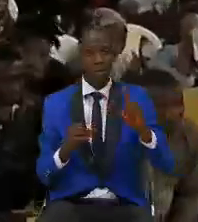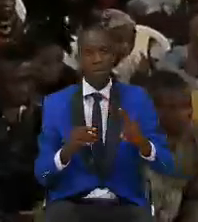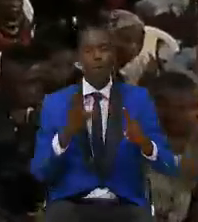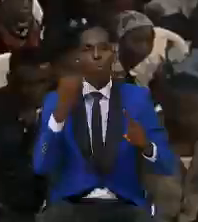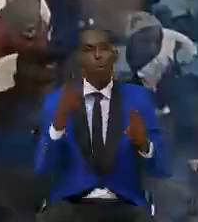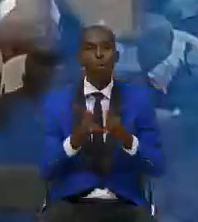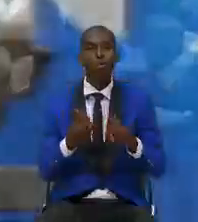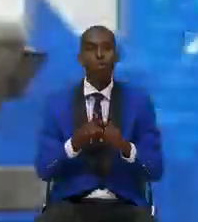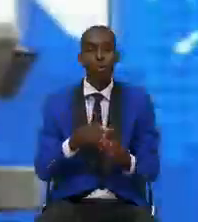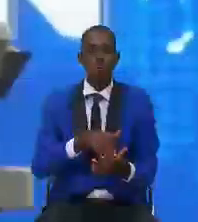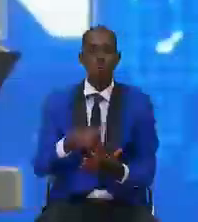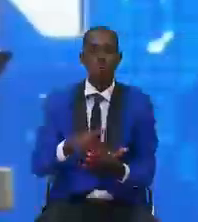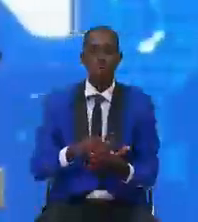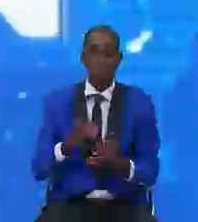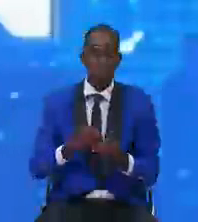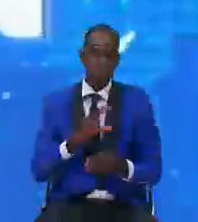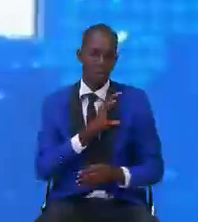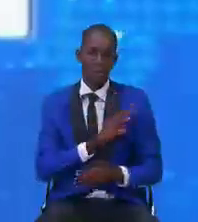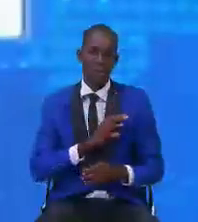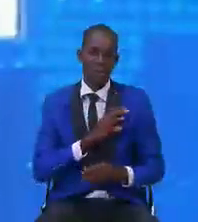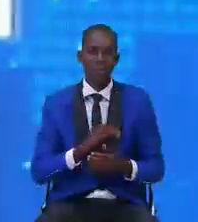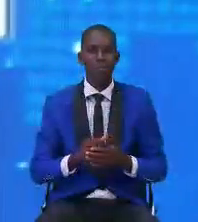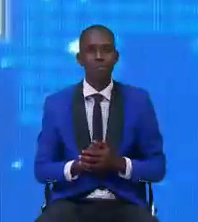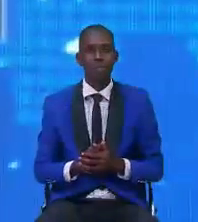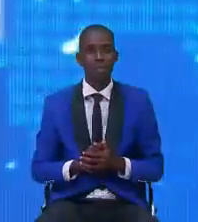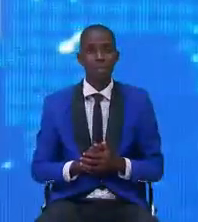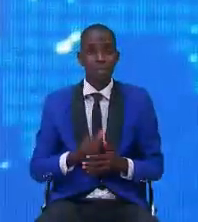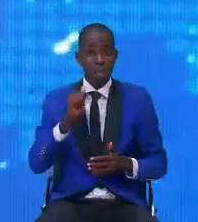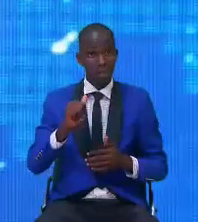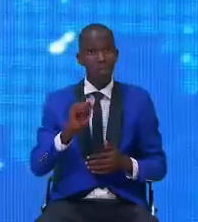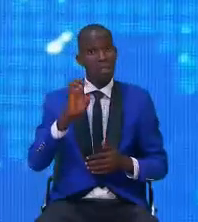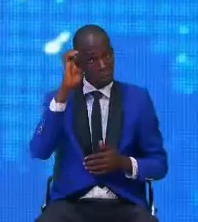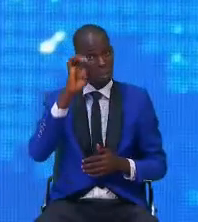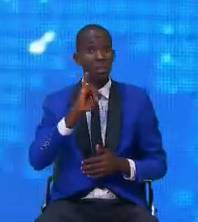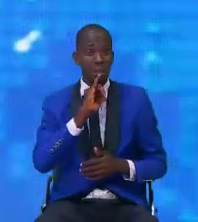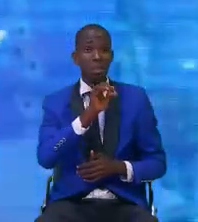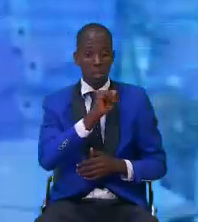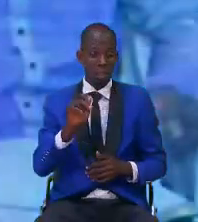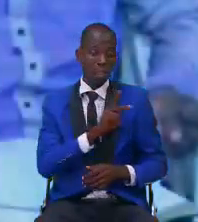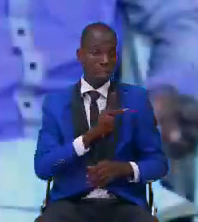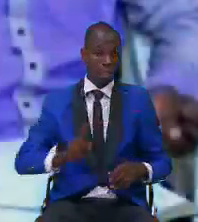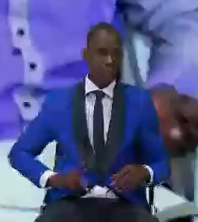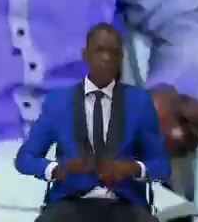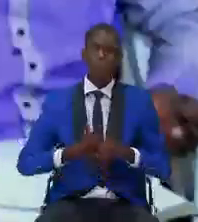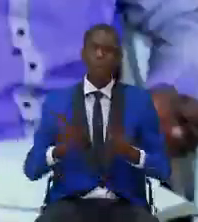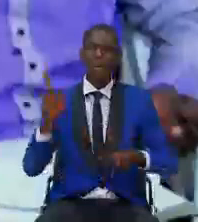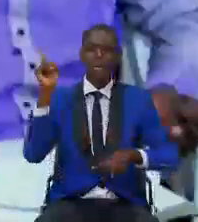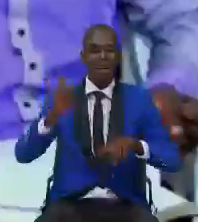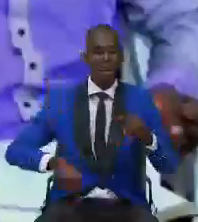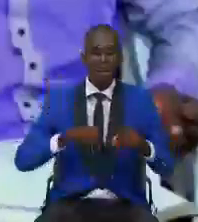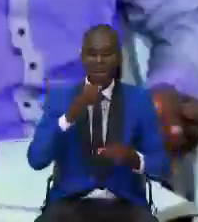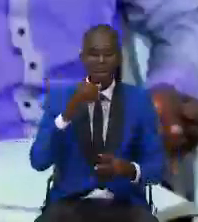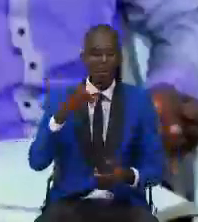also weak in character. Weak in character. You know, a man, even though he's a